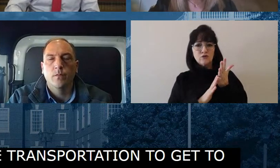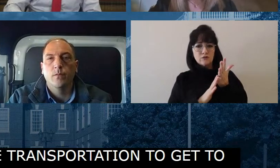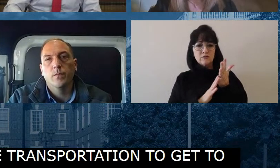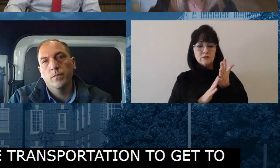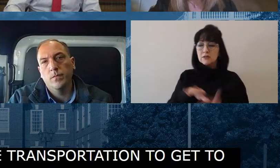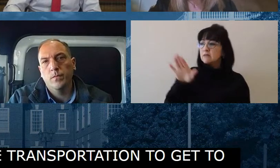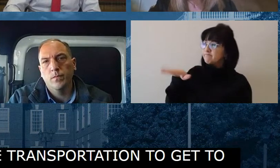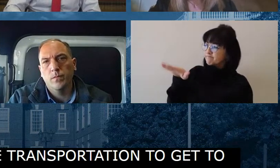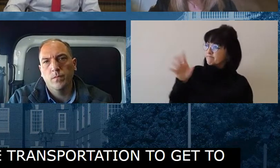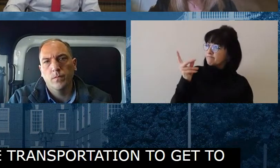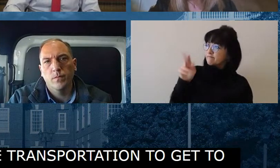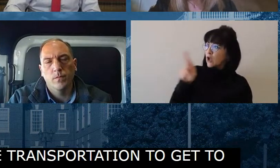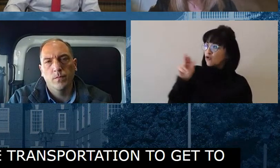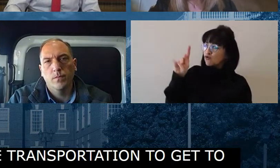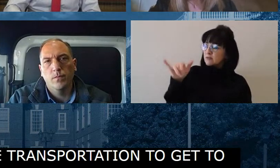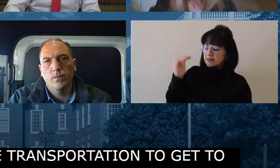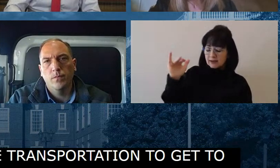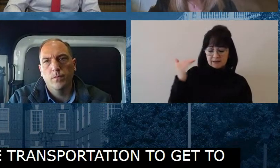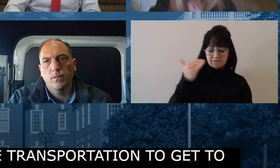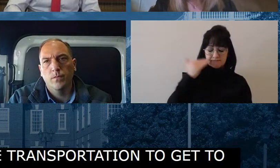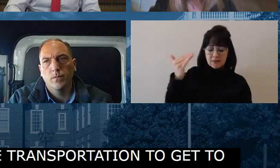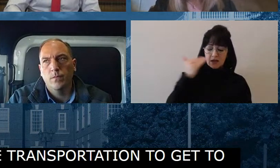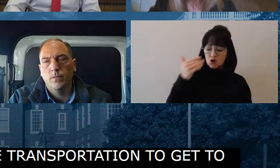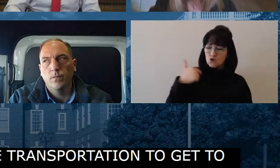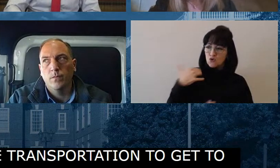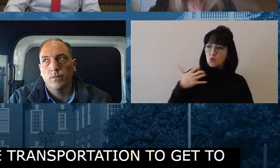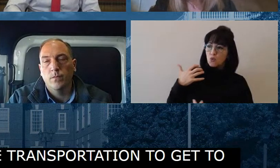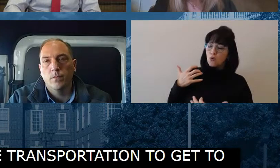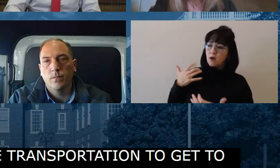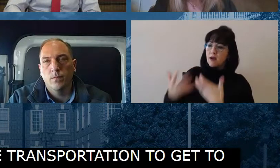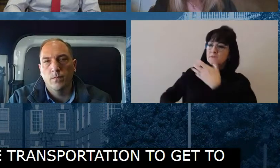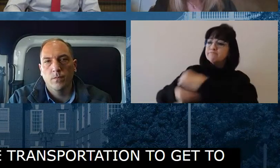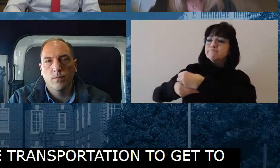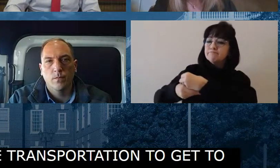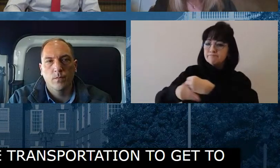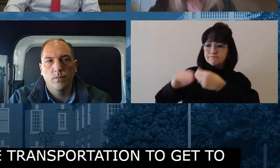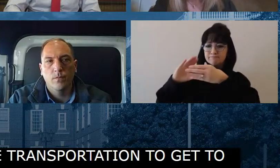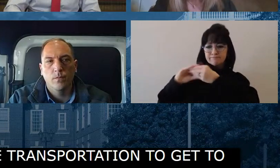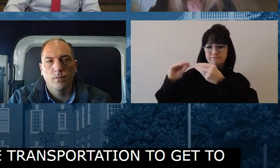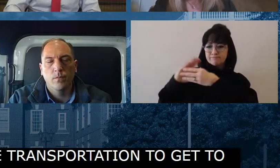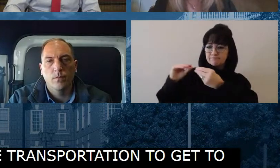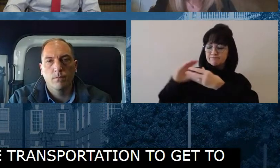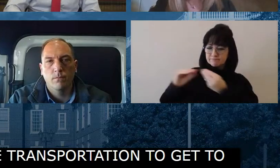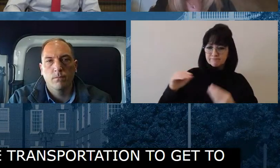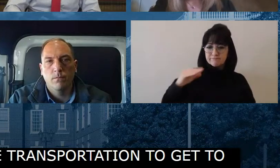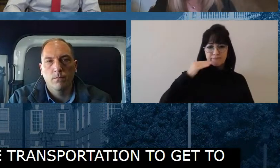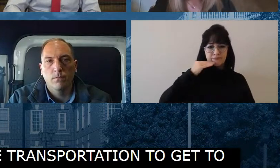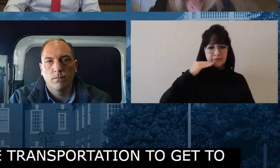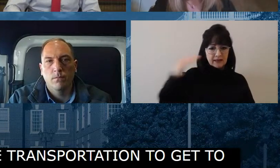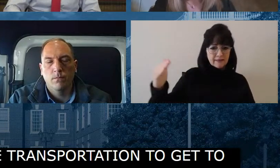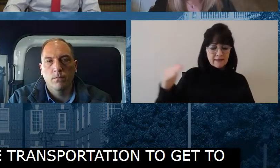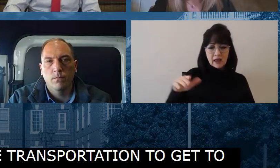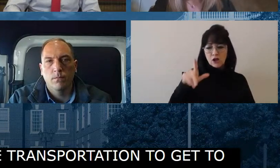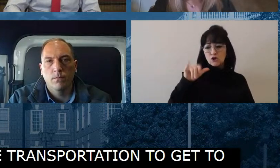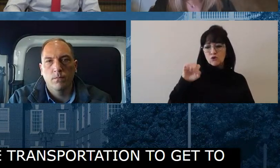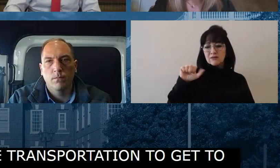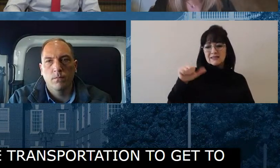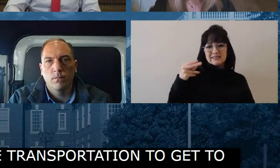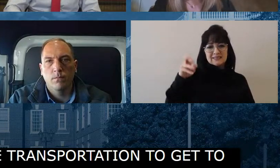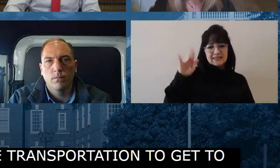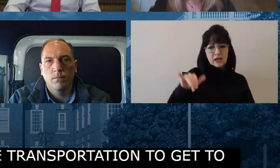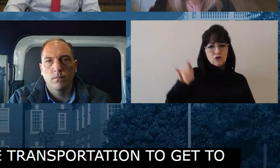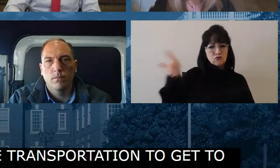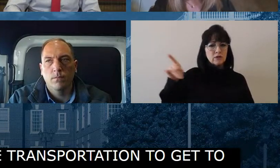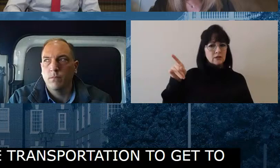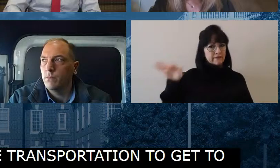here to thank you and your team for this effort. Lisa, Henry, to thank legislative leaders